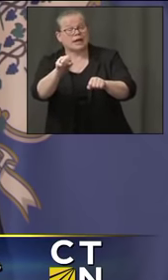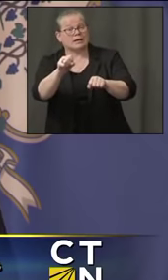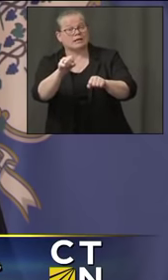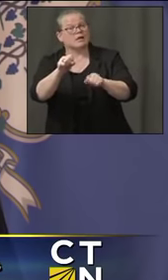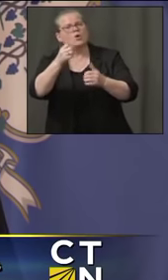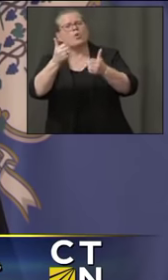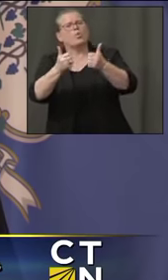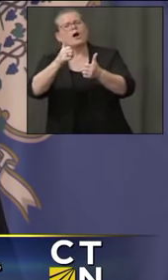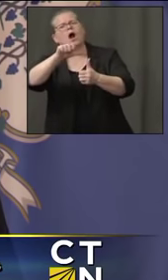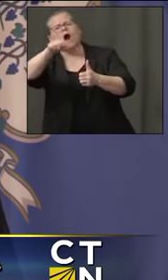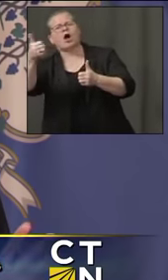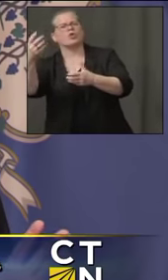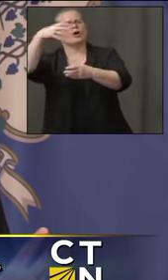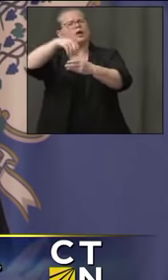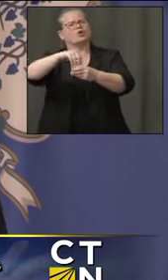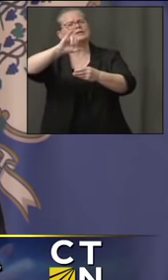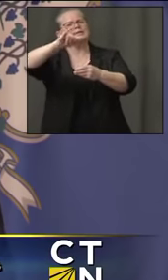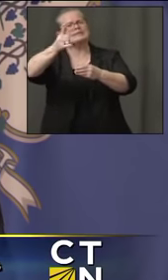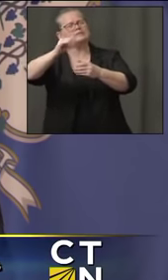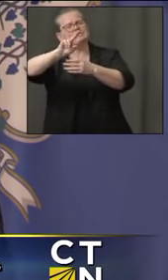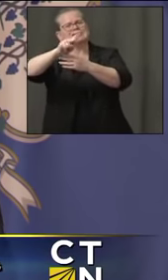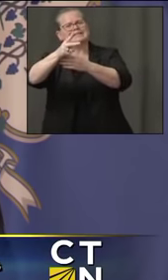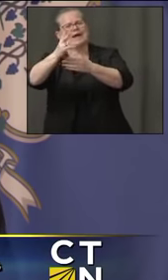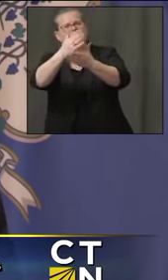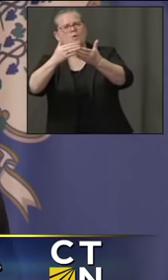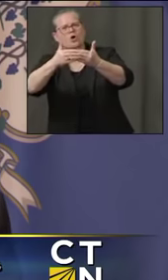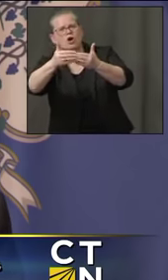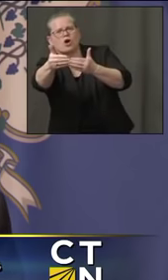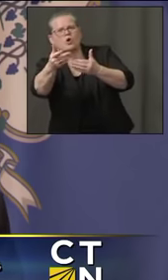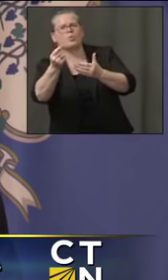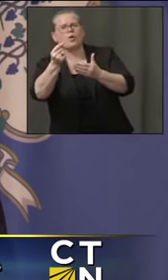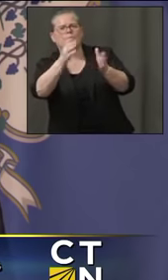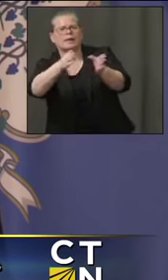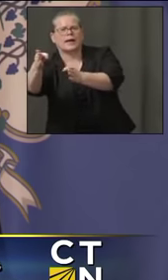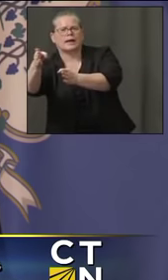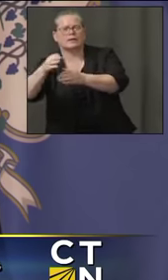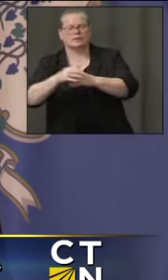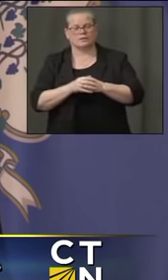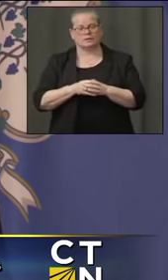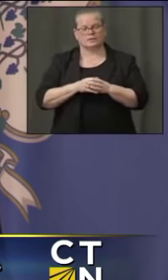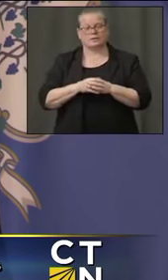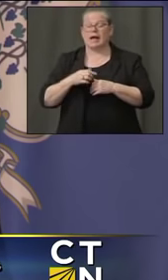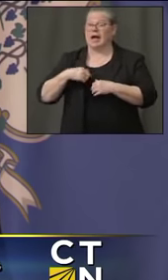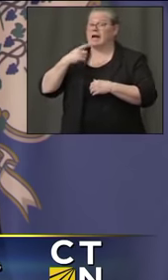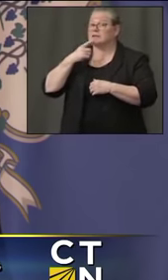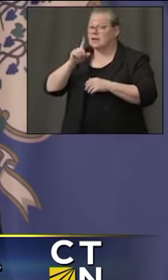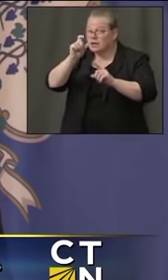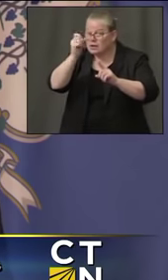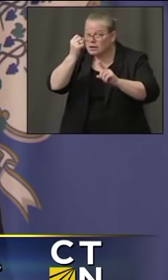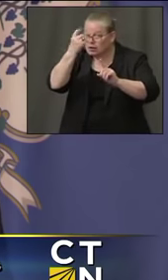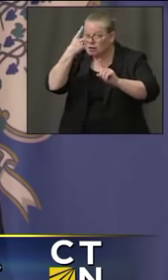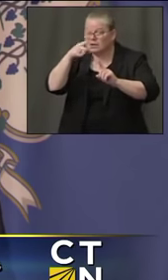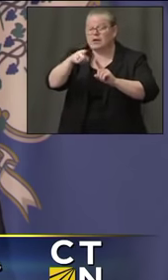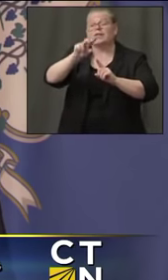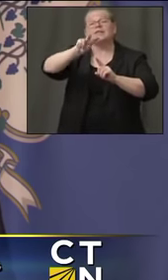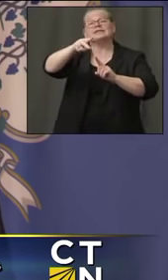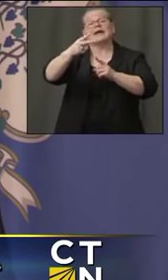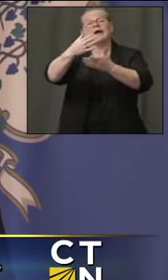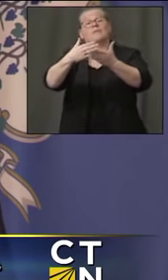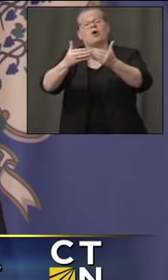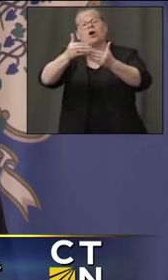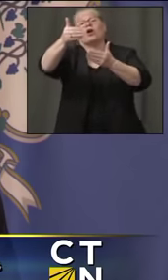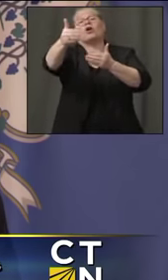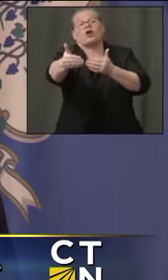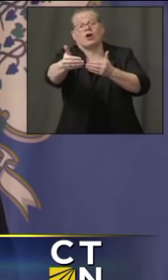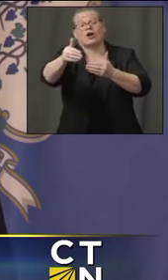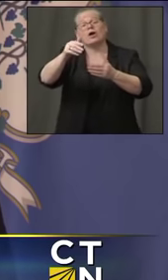is let's let May 20th go. Let's see what happens in terms of activity. Let's